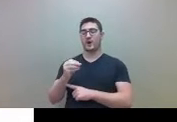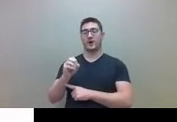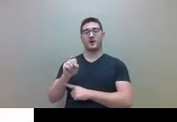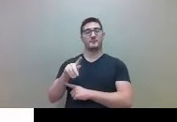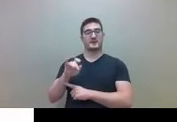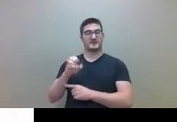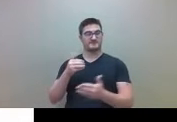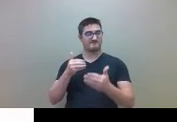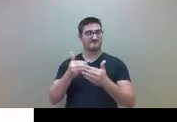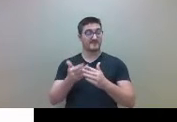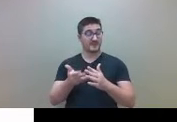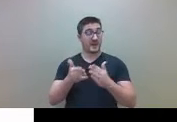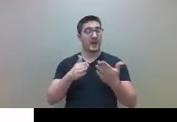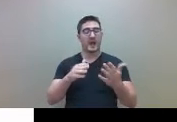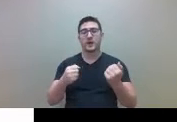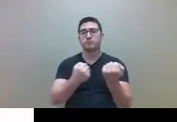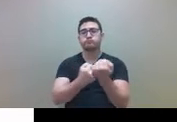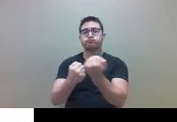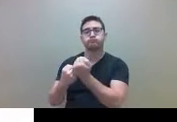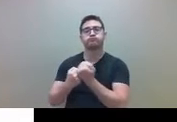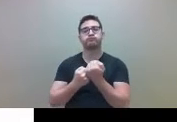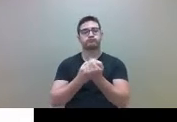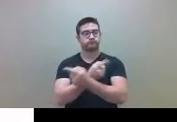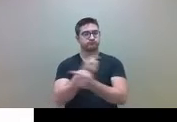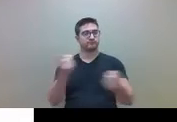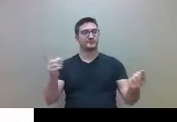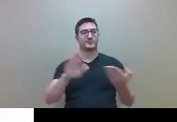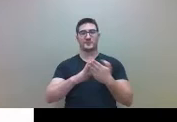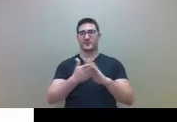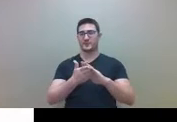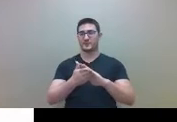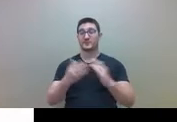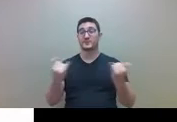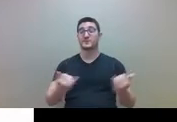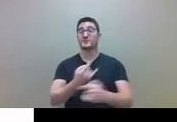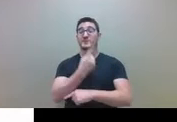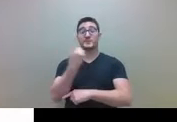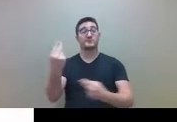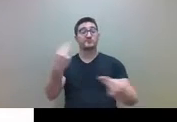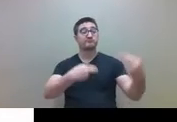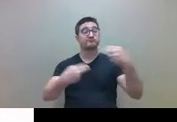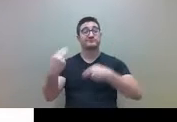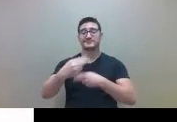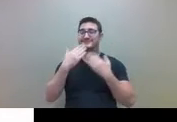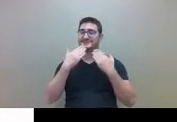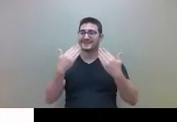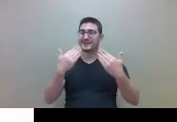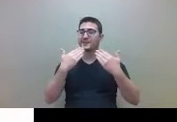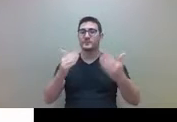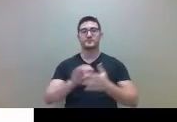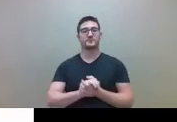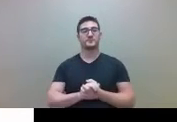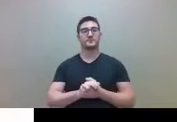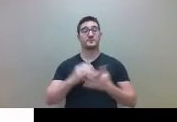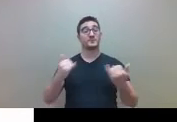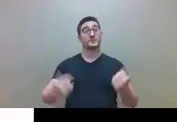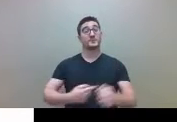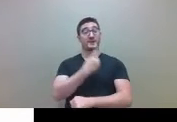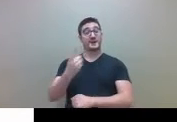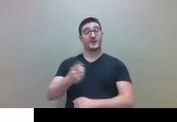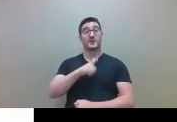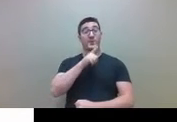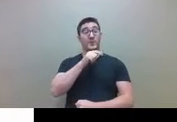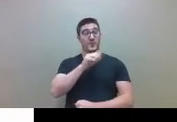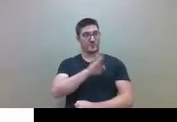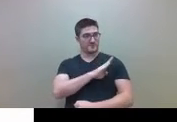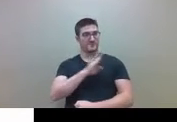important subject today, so we really appreciate all of you joining us. I'm also joined today from the board with Holly.